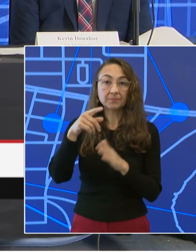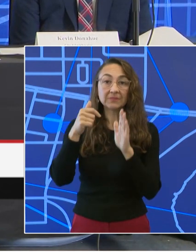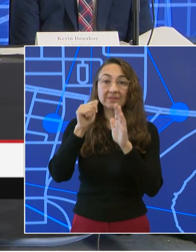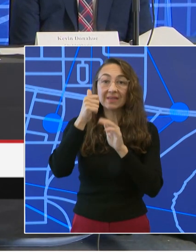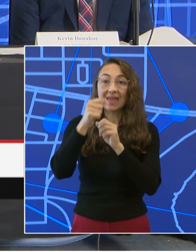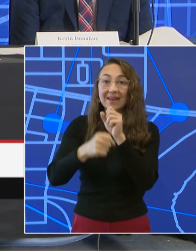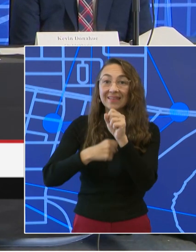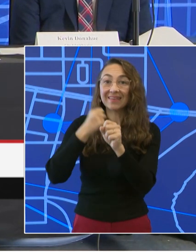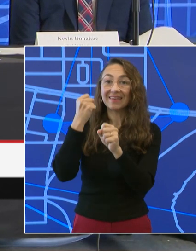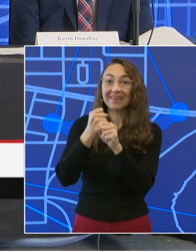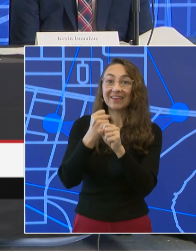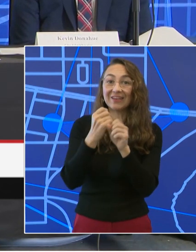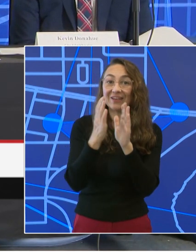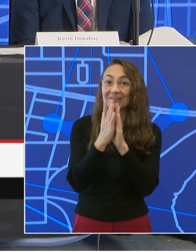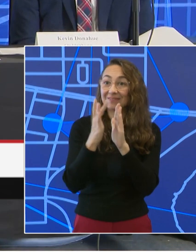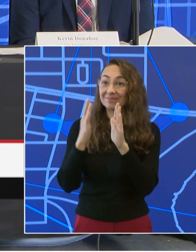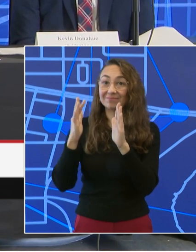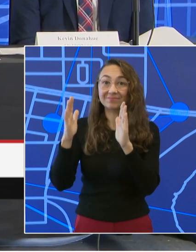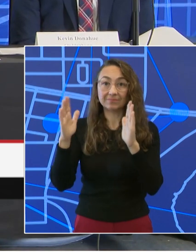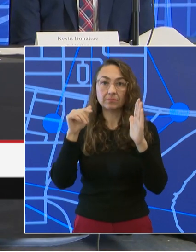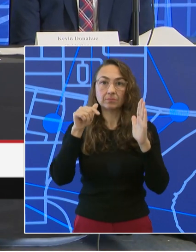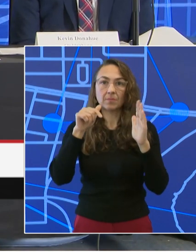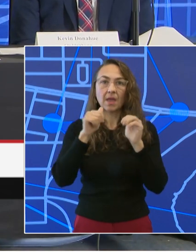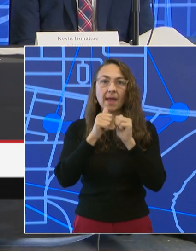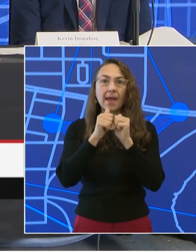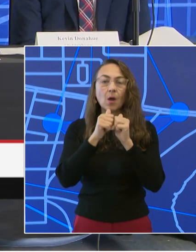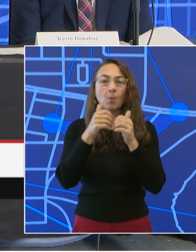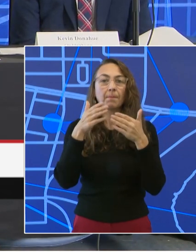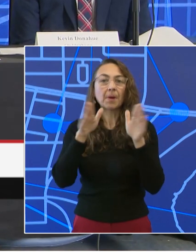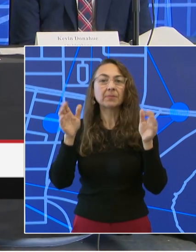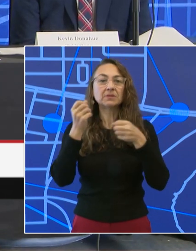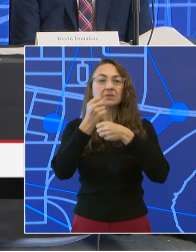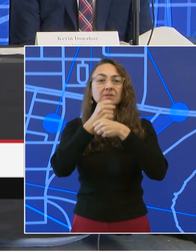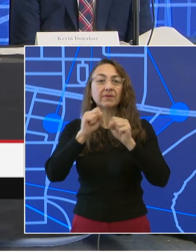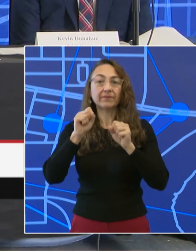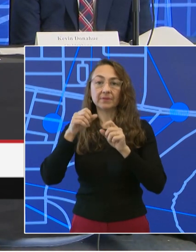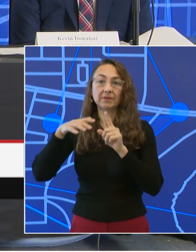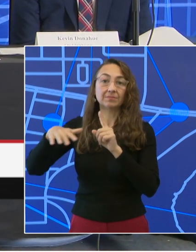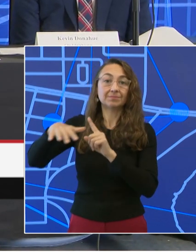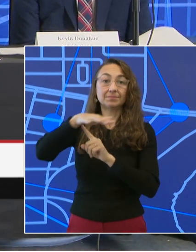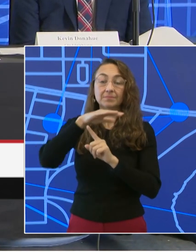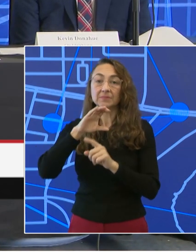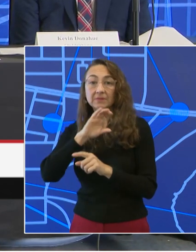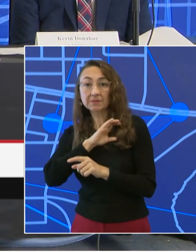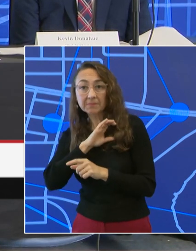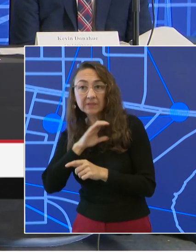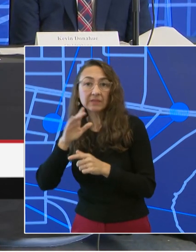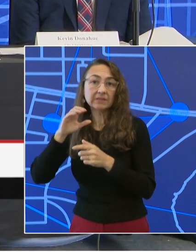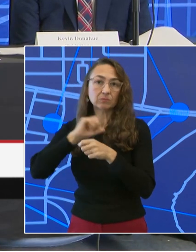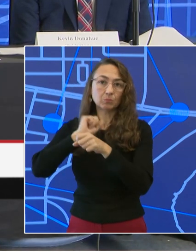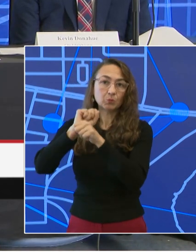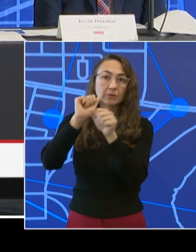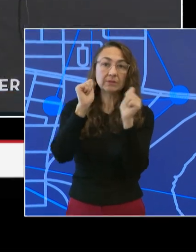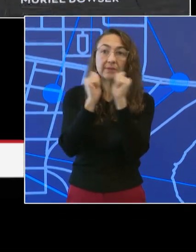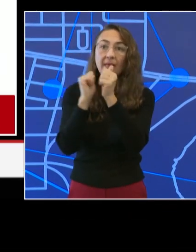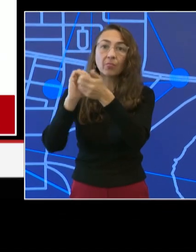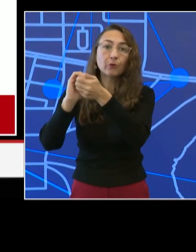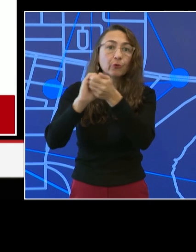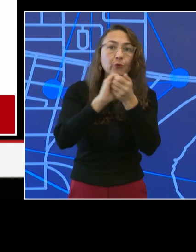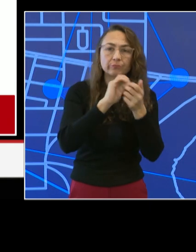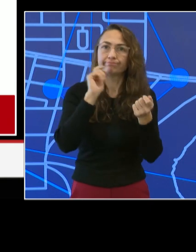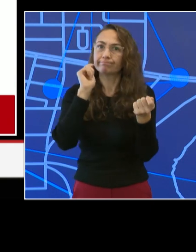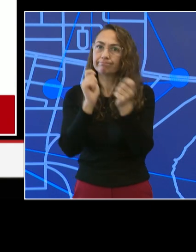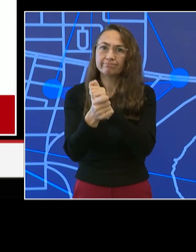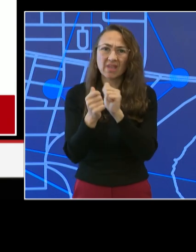how our public safety ecosystem had changed. You might remember that we outlined